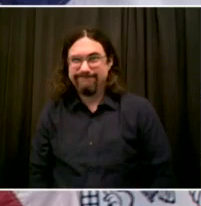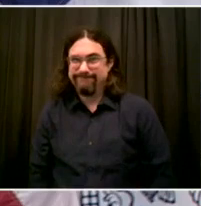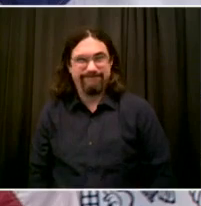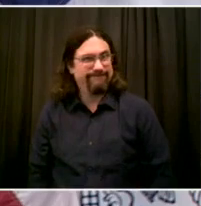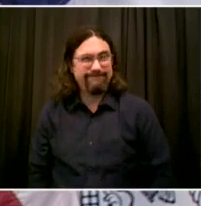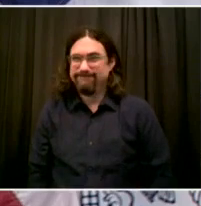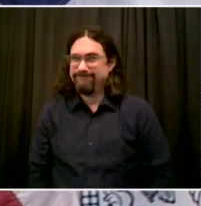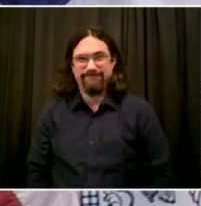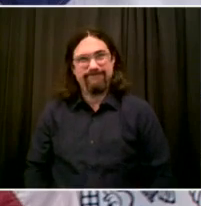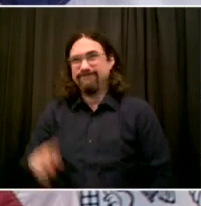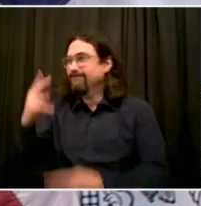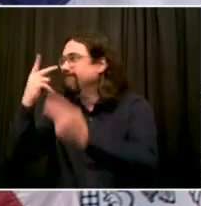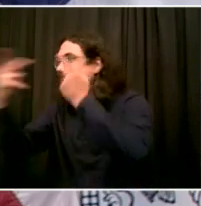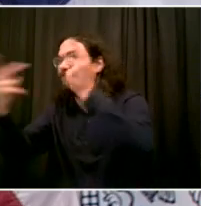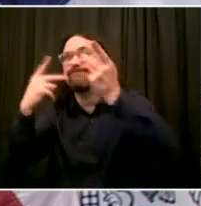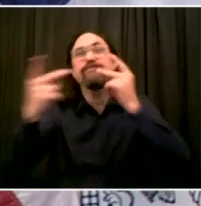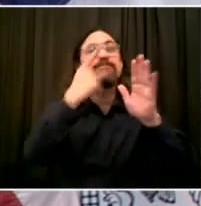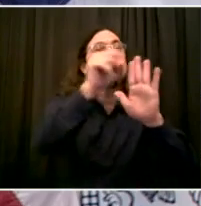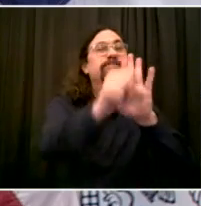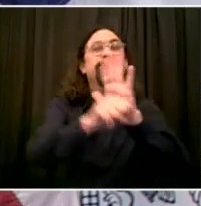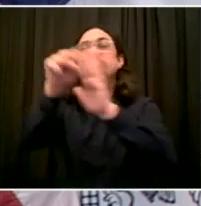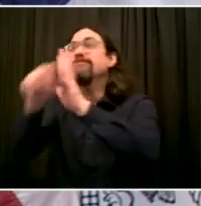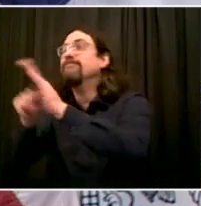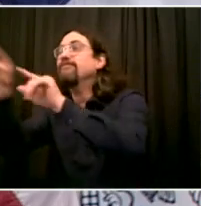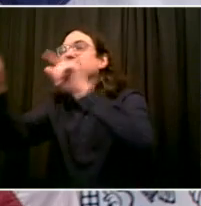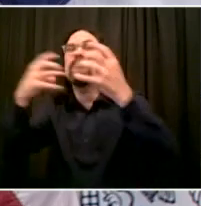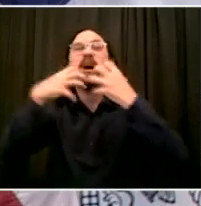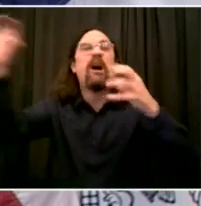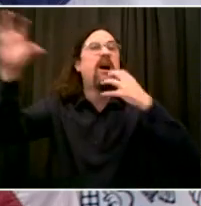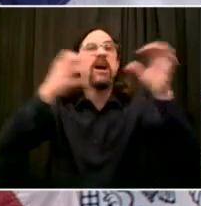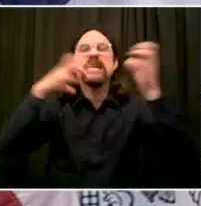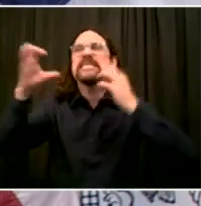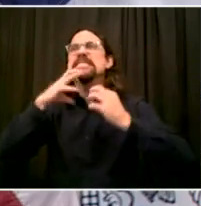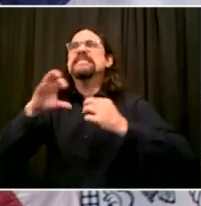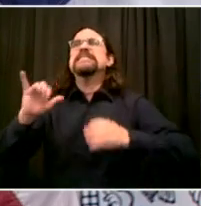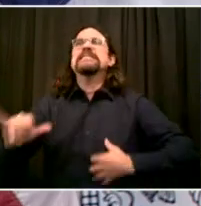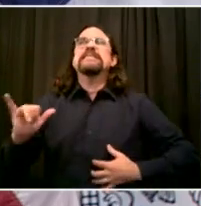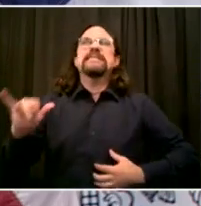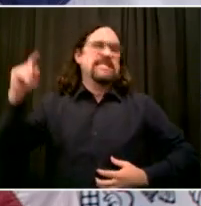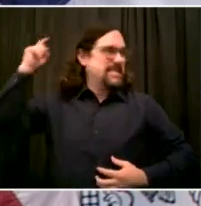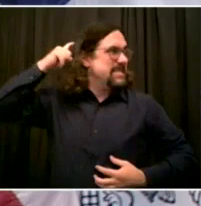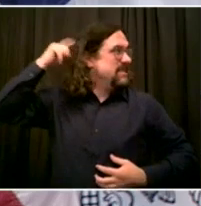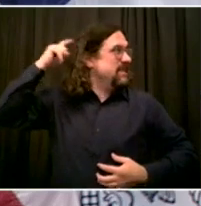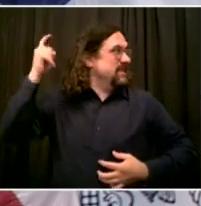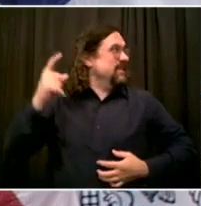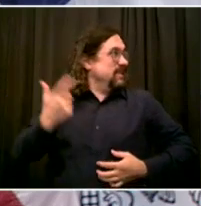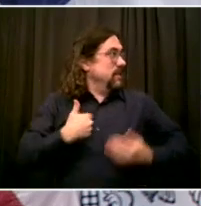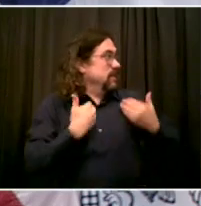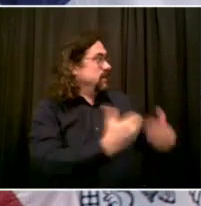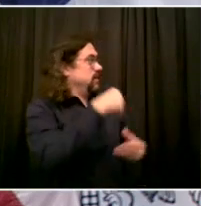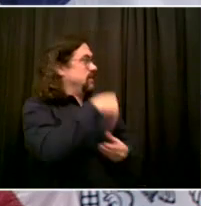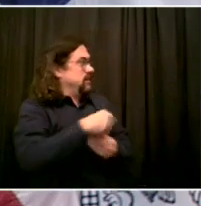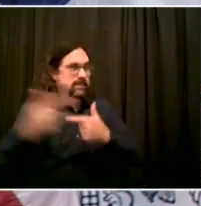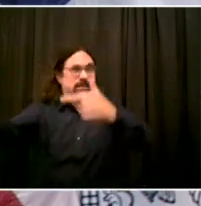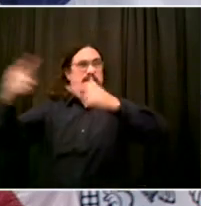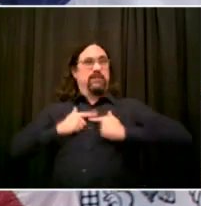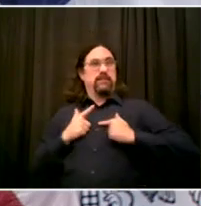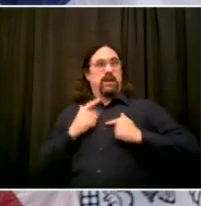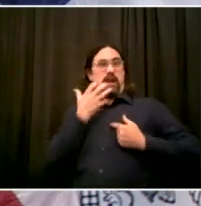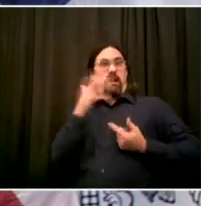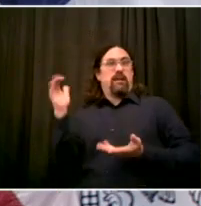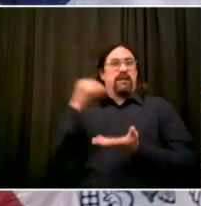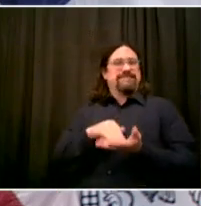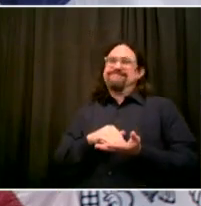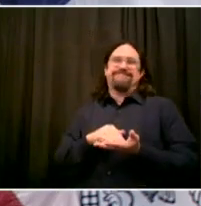4 that can move ahead. Others we have to be very careful about and deliberate about. Go ahead, Andrew. My second question is